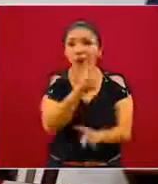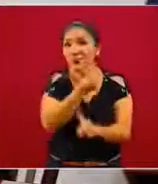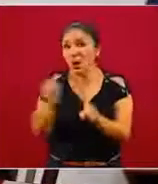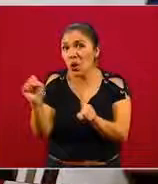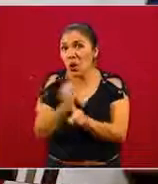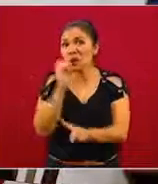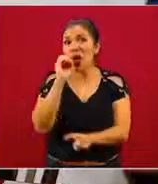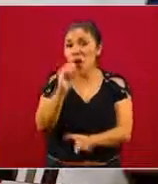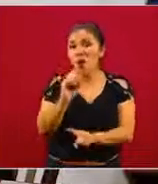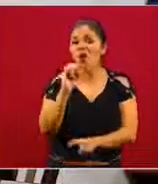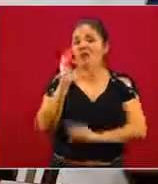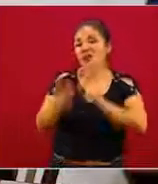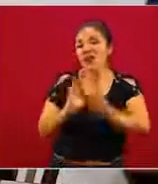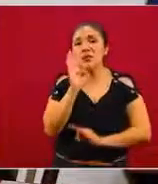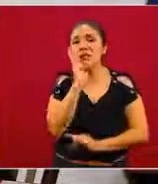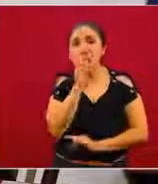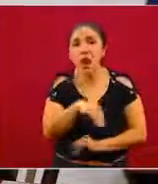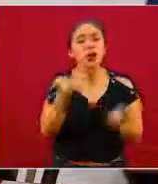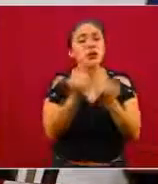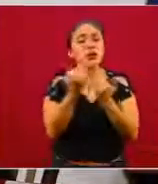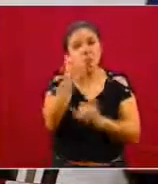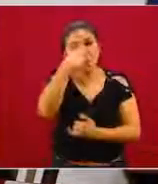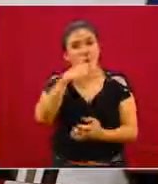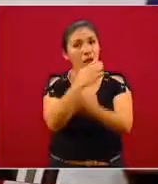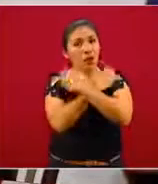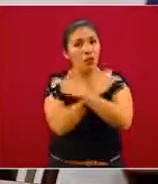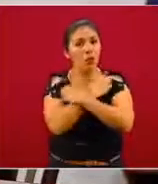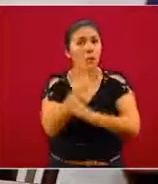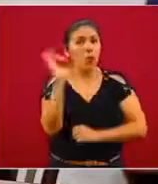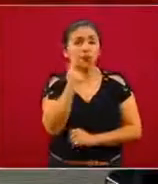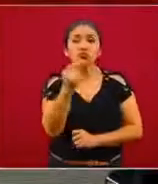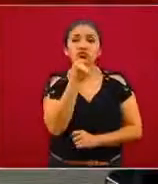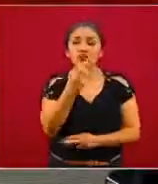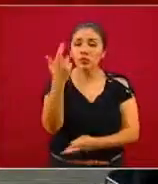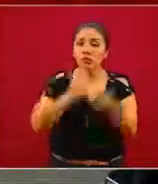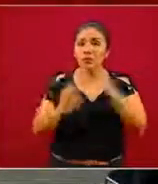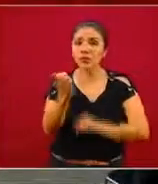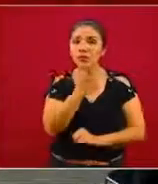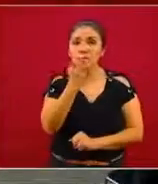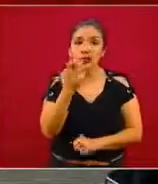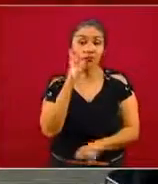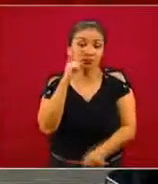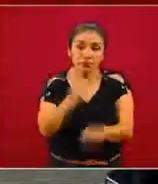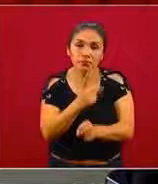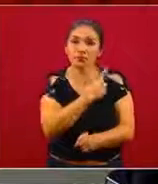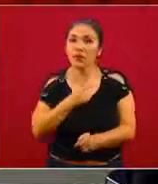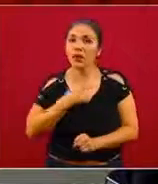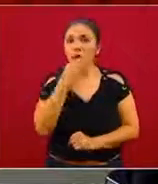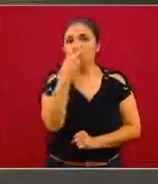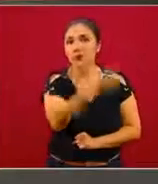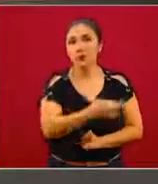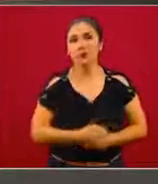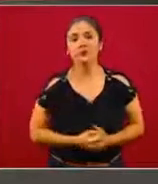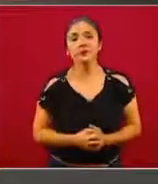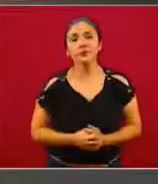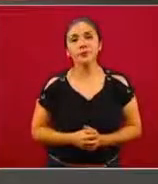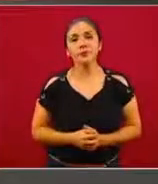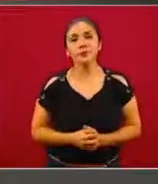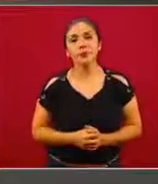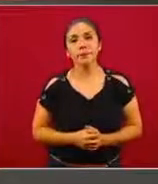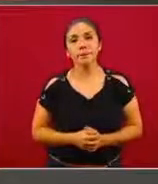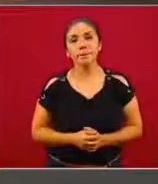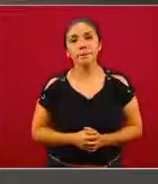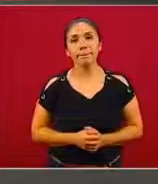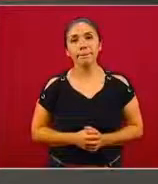any evidence of abuse or mistreatment once children return to school.